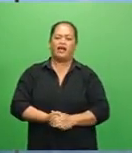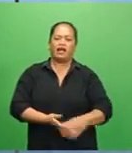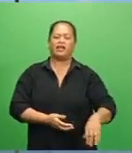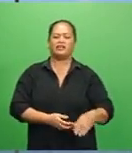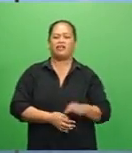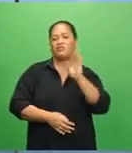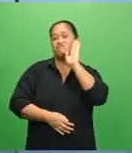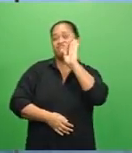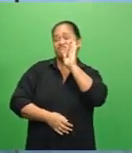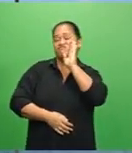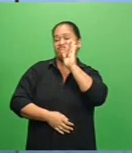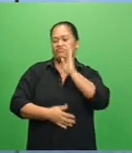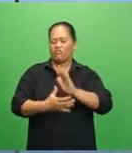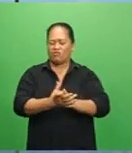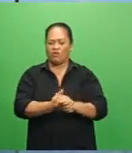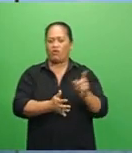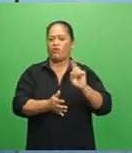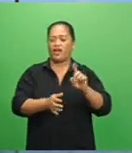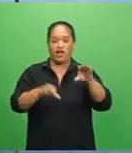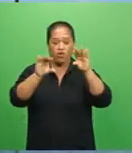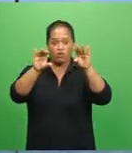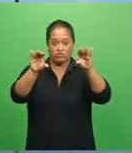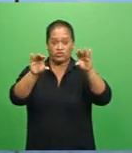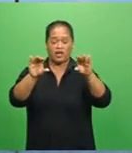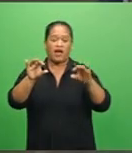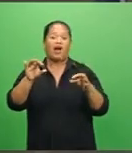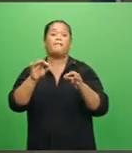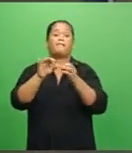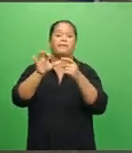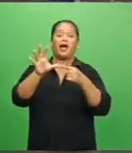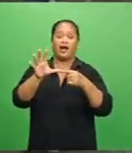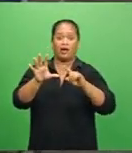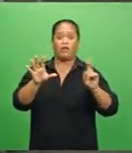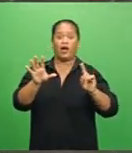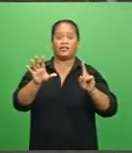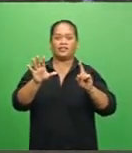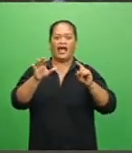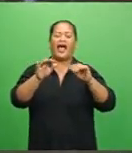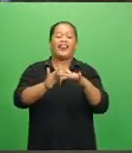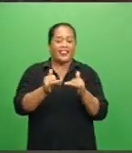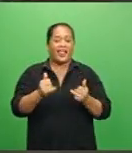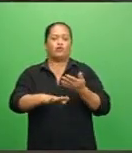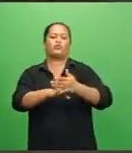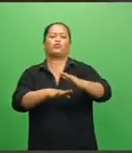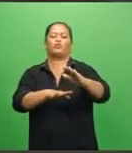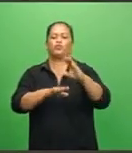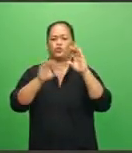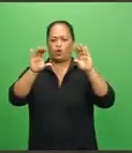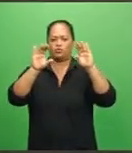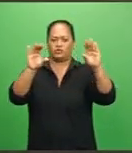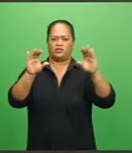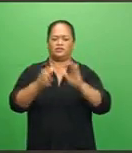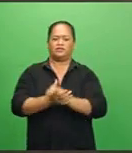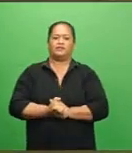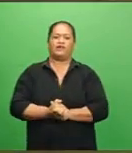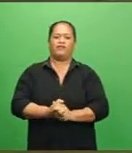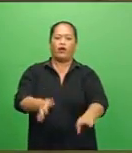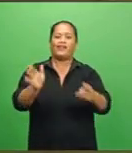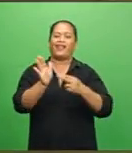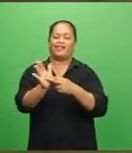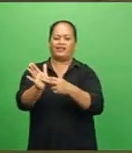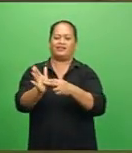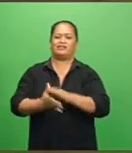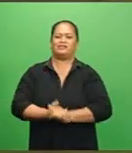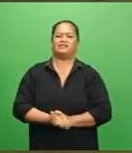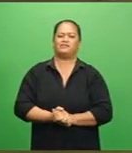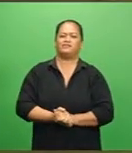Kumar is now the new Nandi coach. This has been confirmed to FBC Sports by Nandi FA Vice